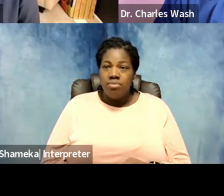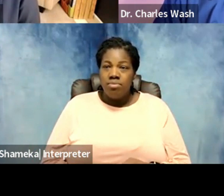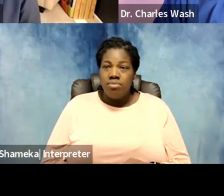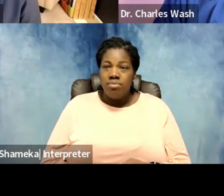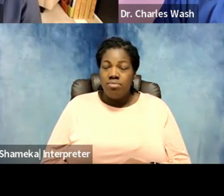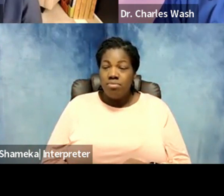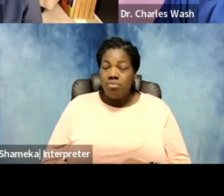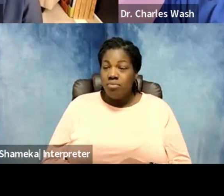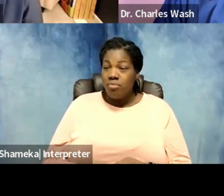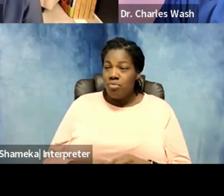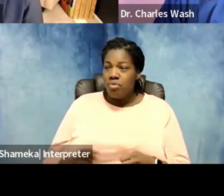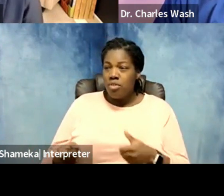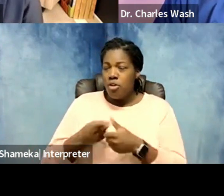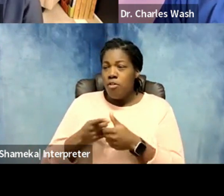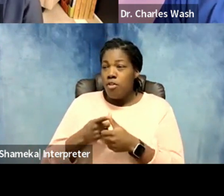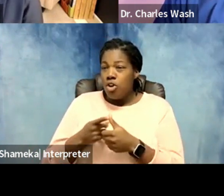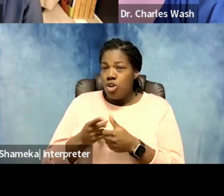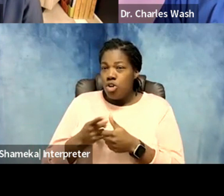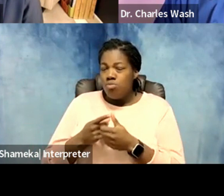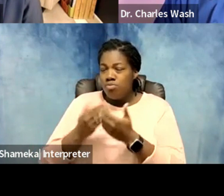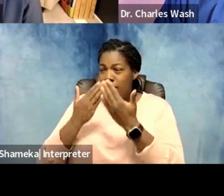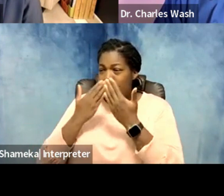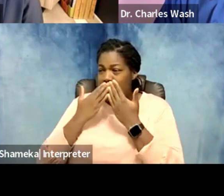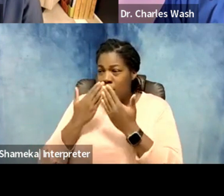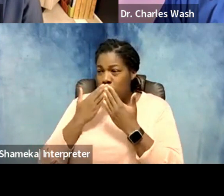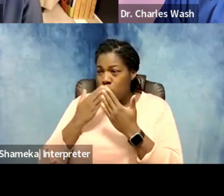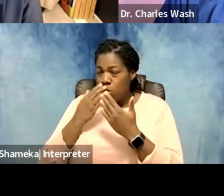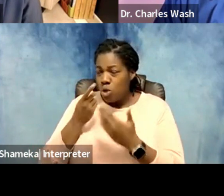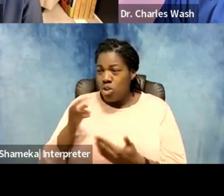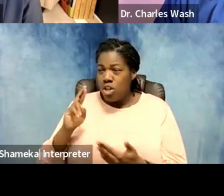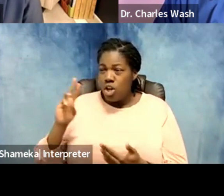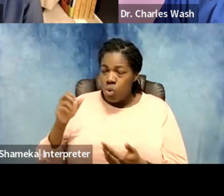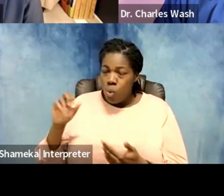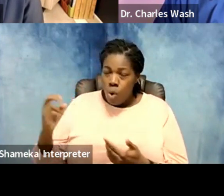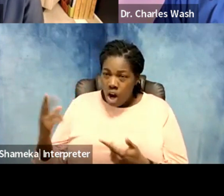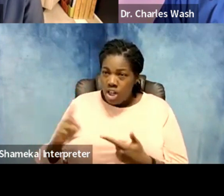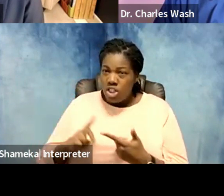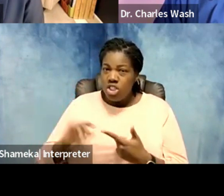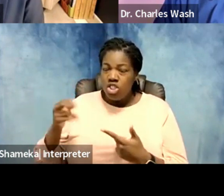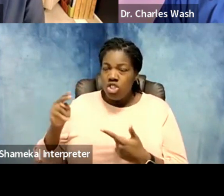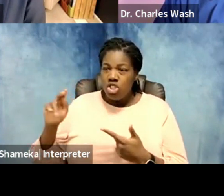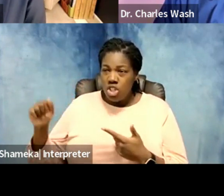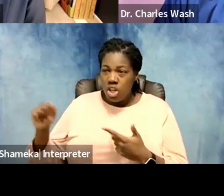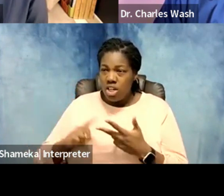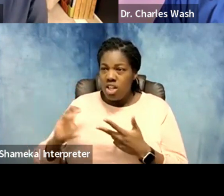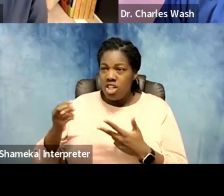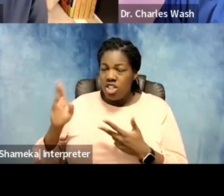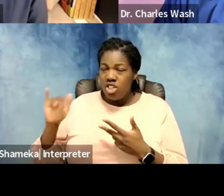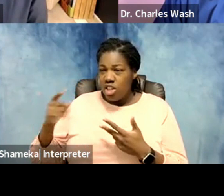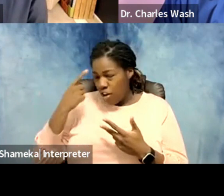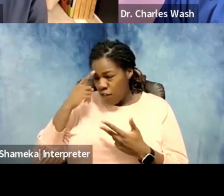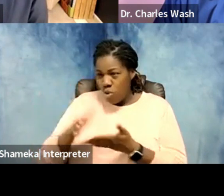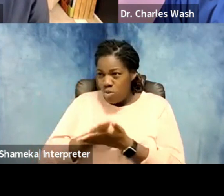Well, first off, a tremendous thank you, Dr. Wash, Jonna, Charity, for those extremely